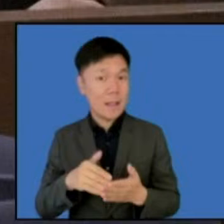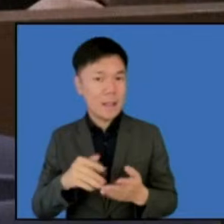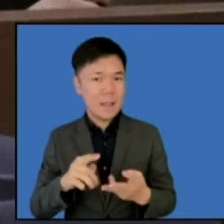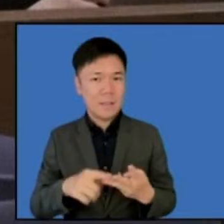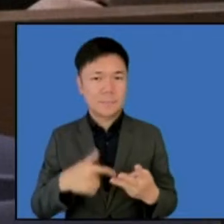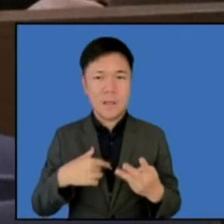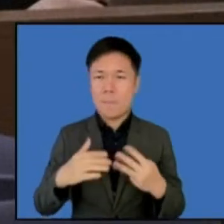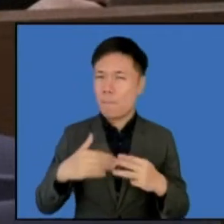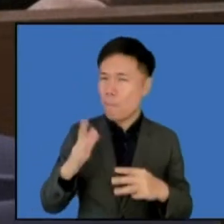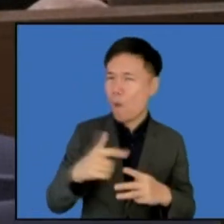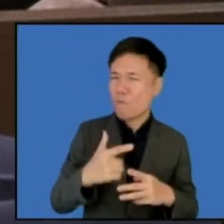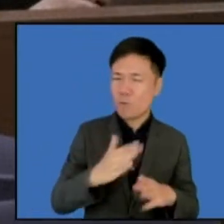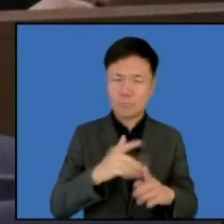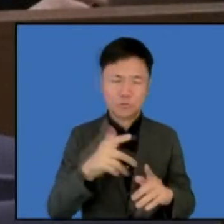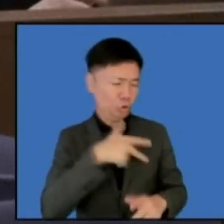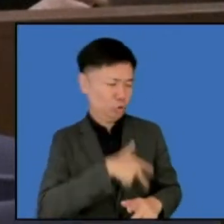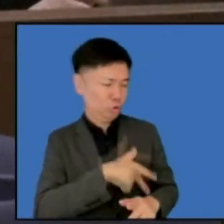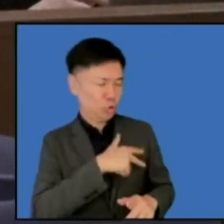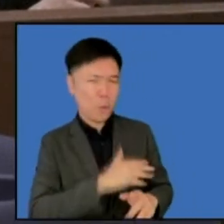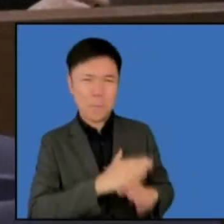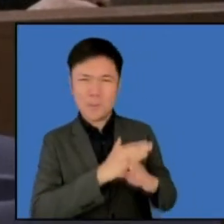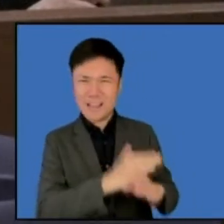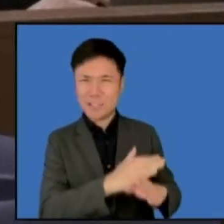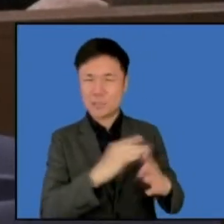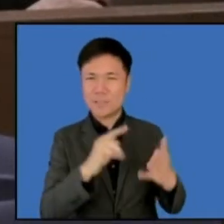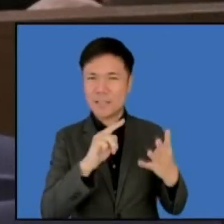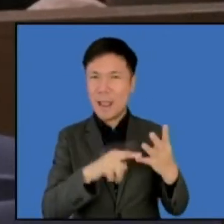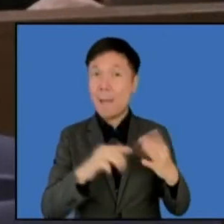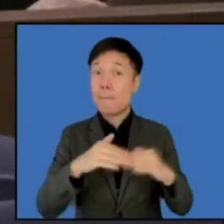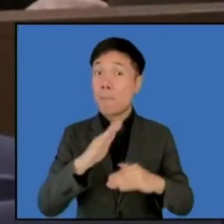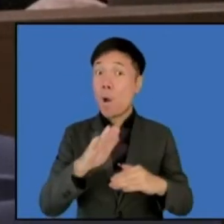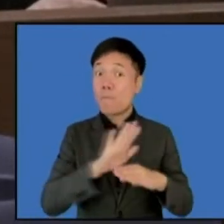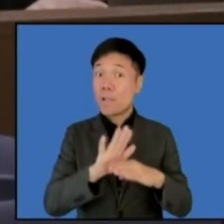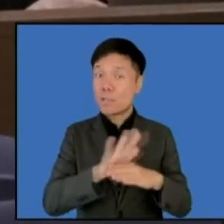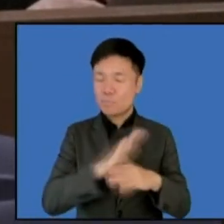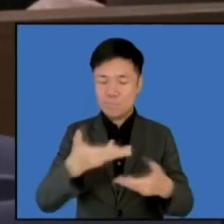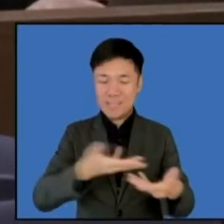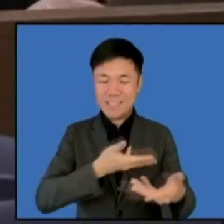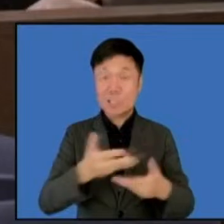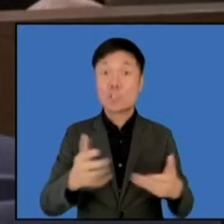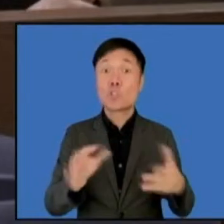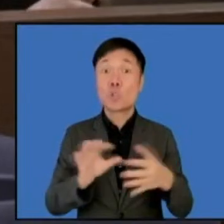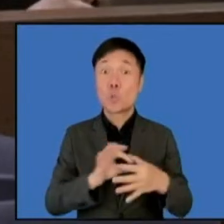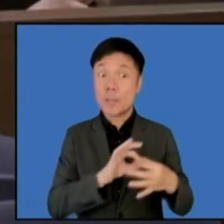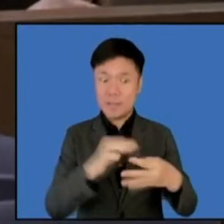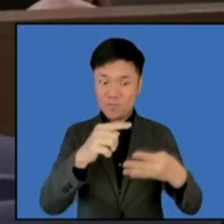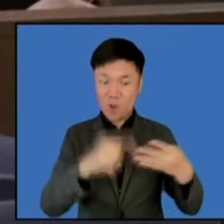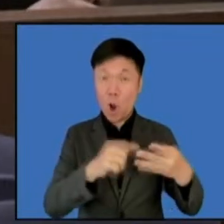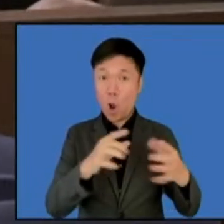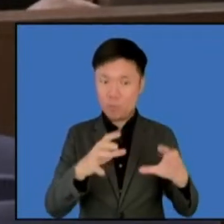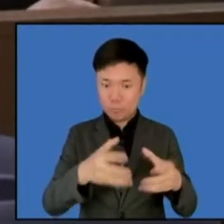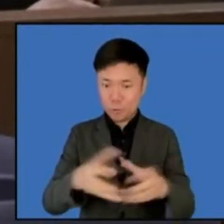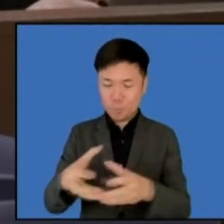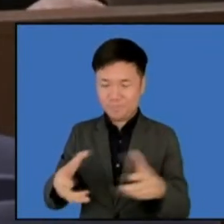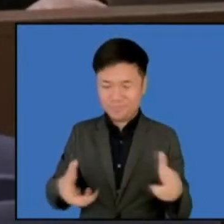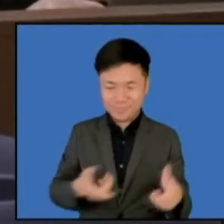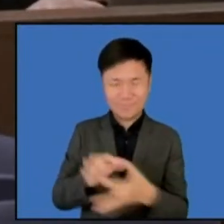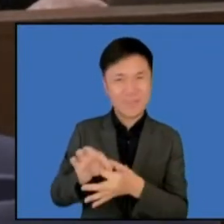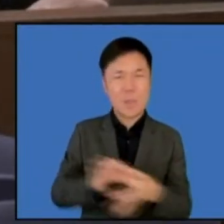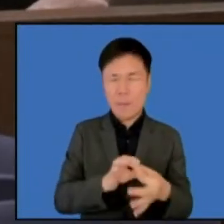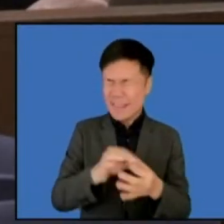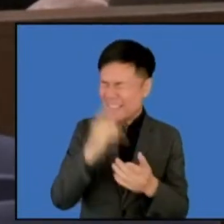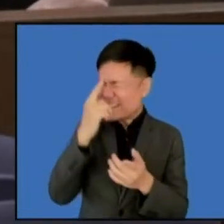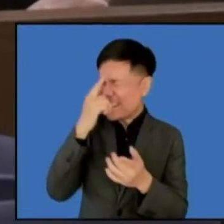social protection, and the need of inclusion of trade unions and CSOs in the agreement drafting process as well. Finally, migrant participation